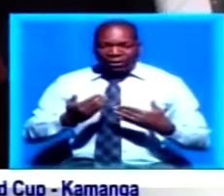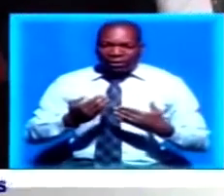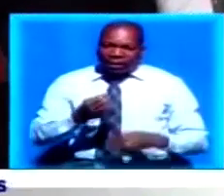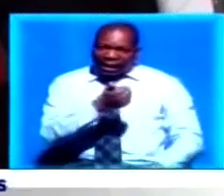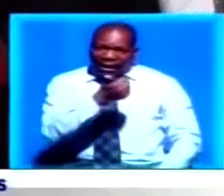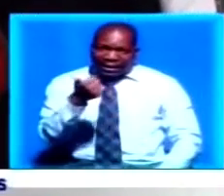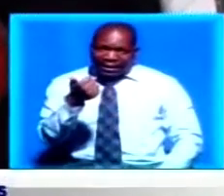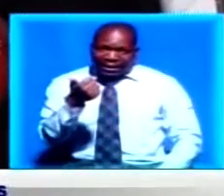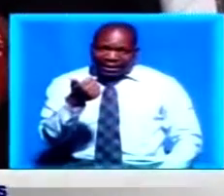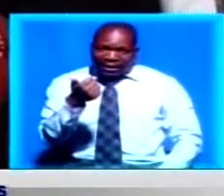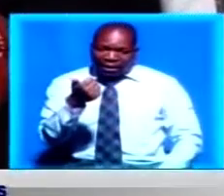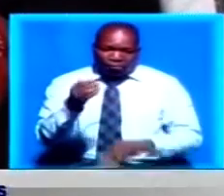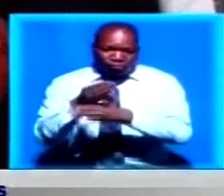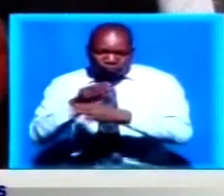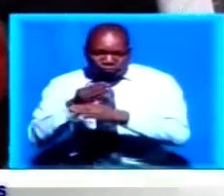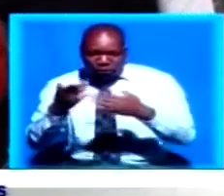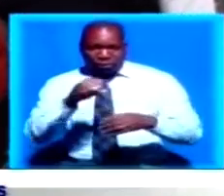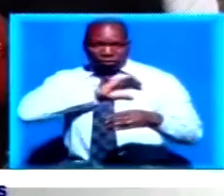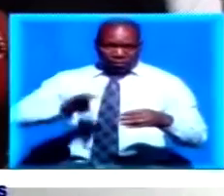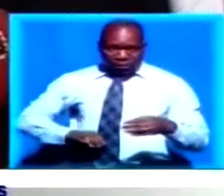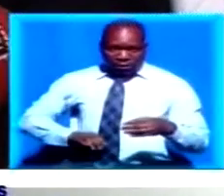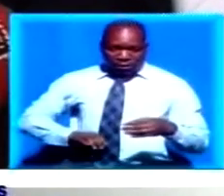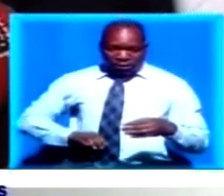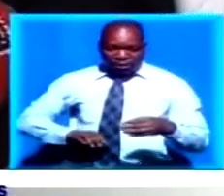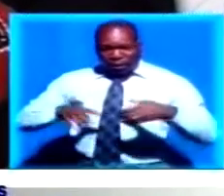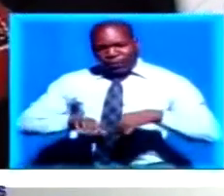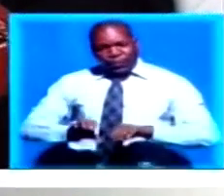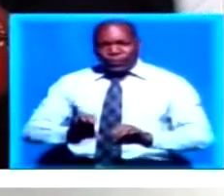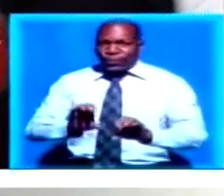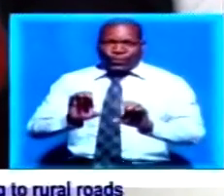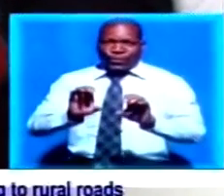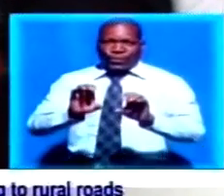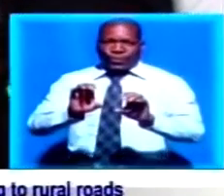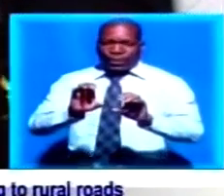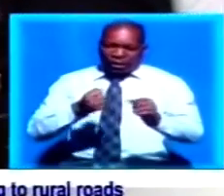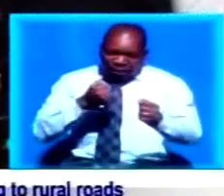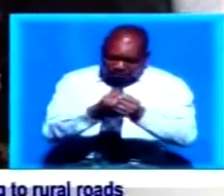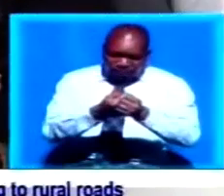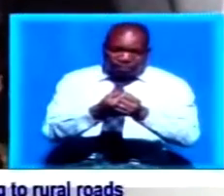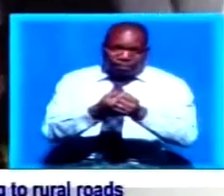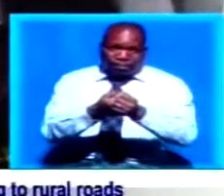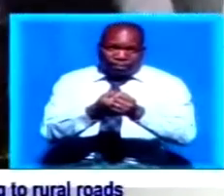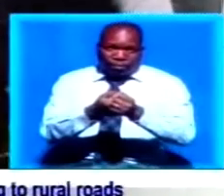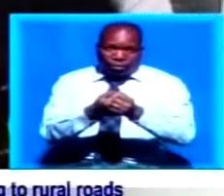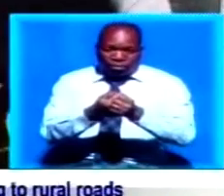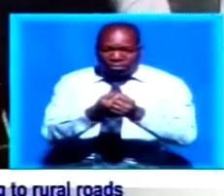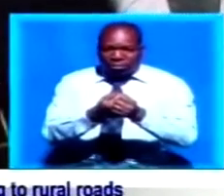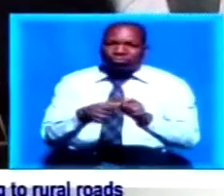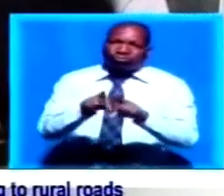other cooperating partners is to continue supporting us in this kind of